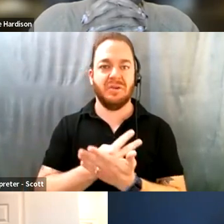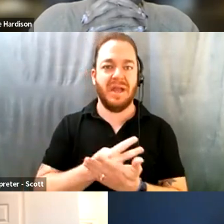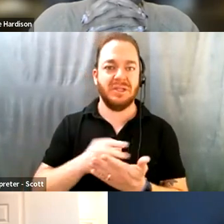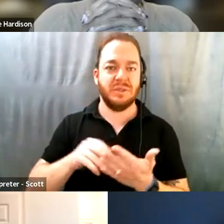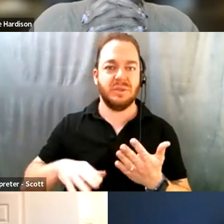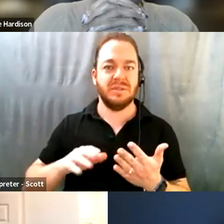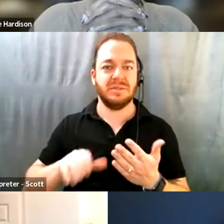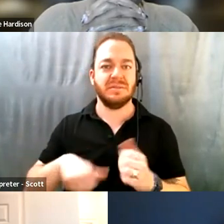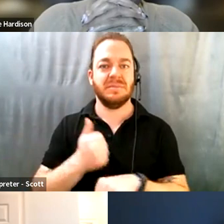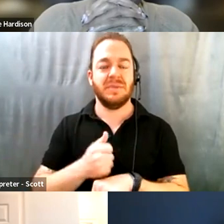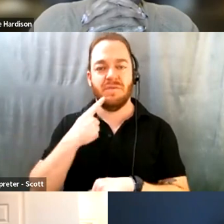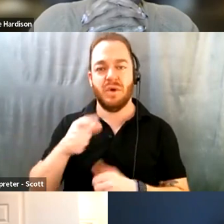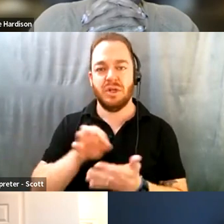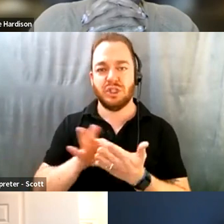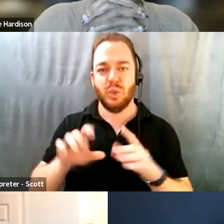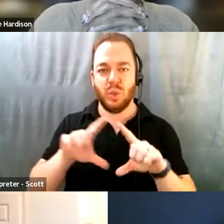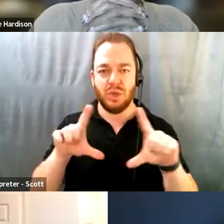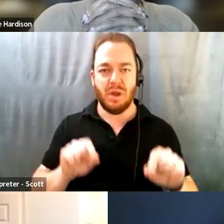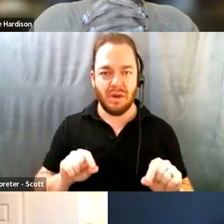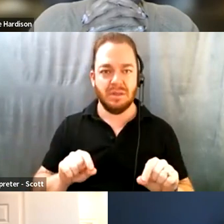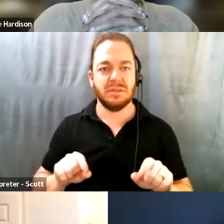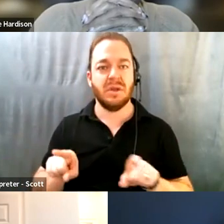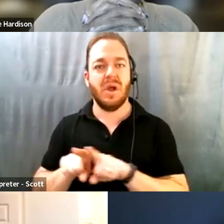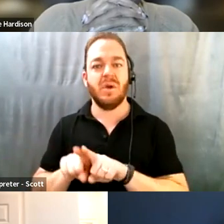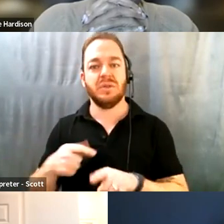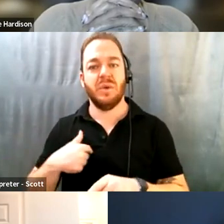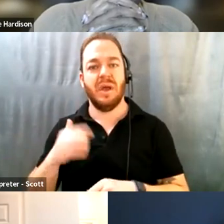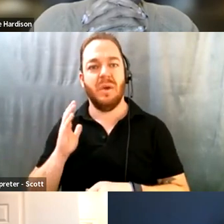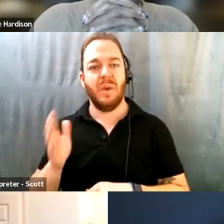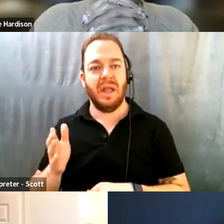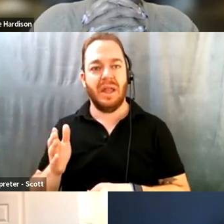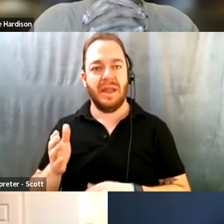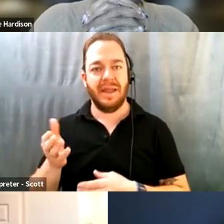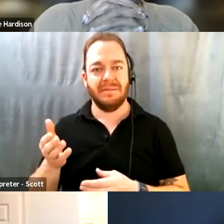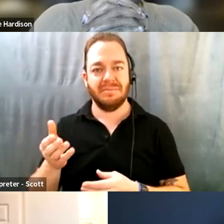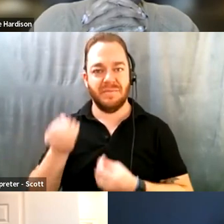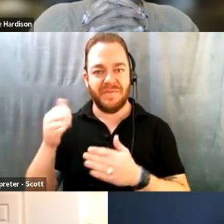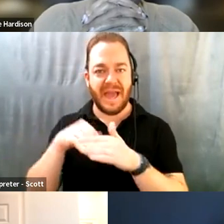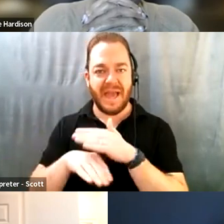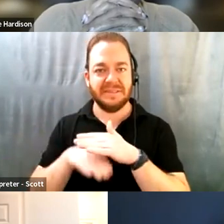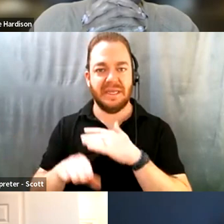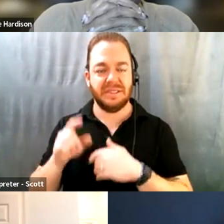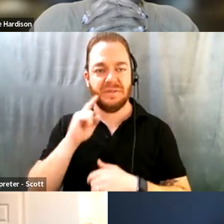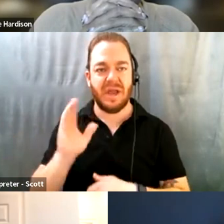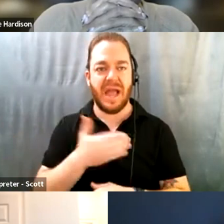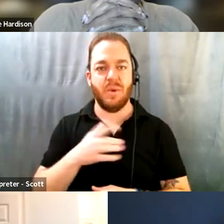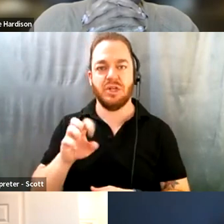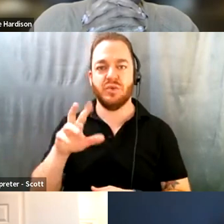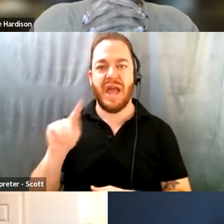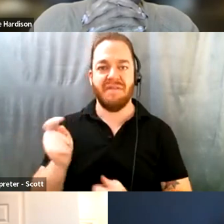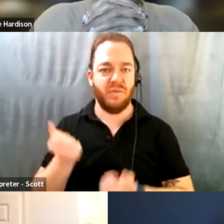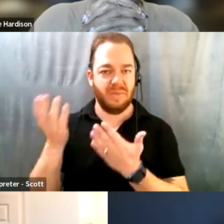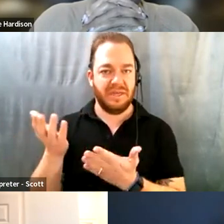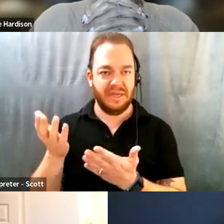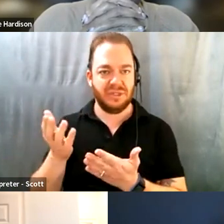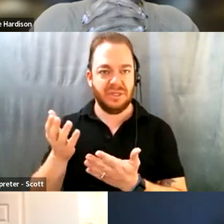vendor scorecards. And then I am going to give you access to our draft recommendations